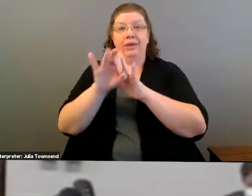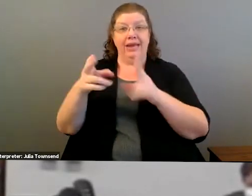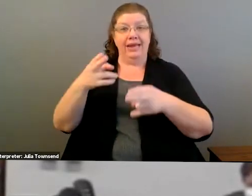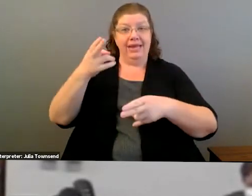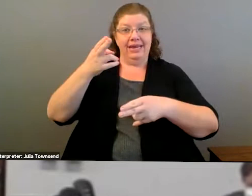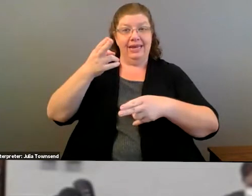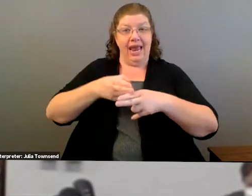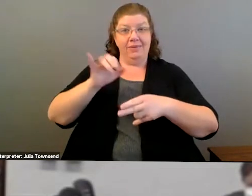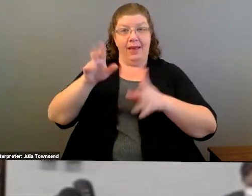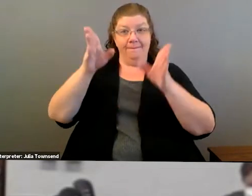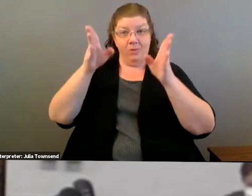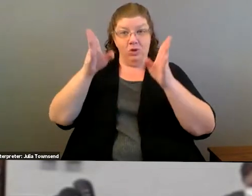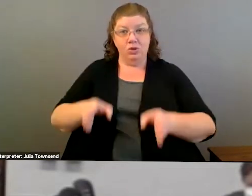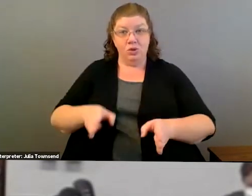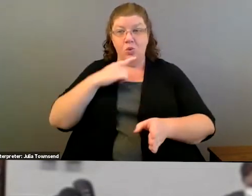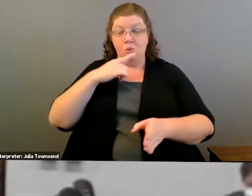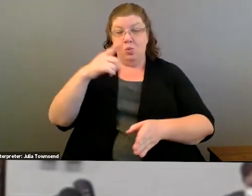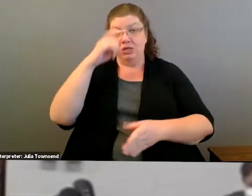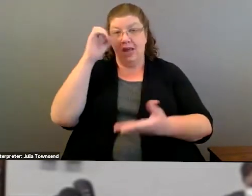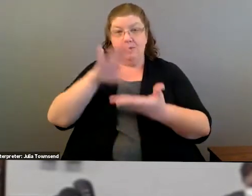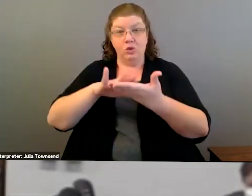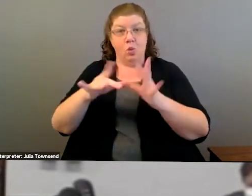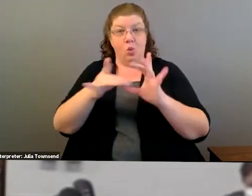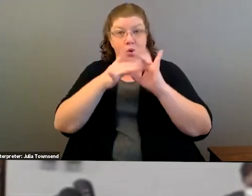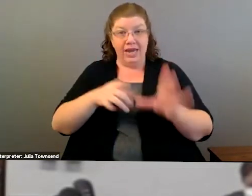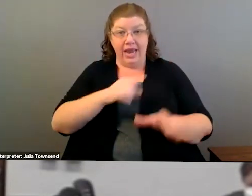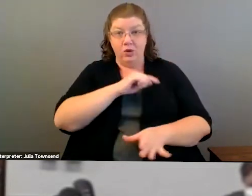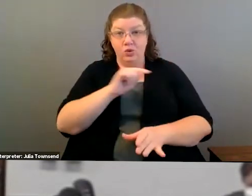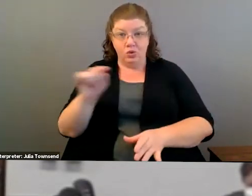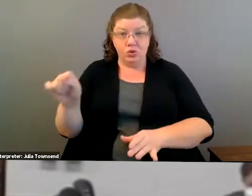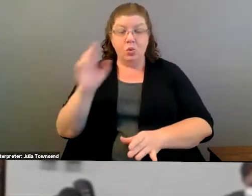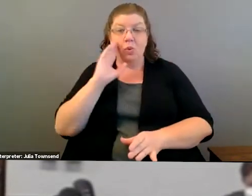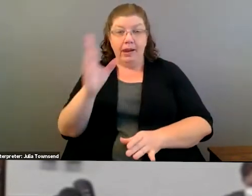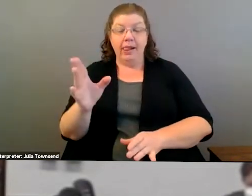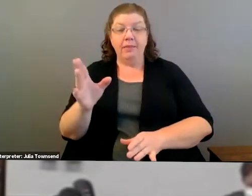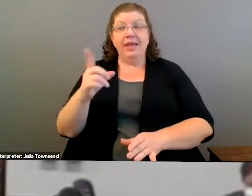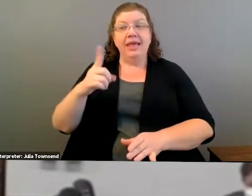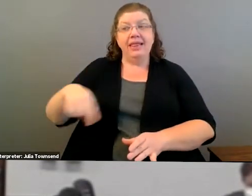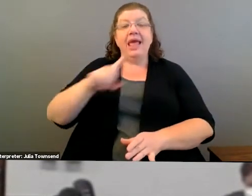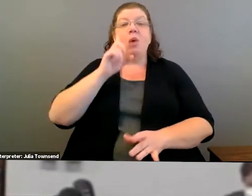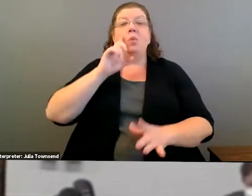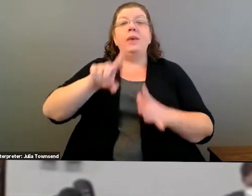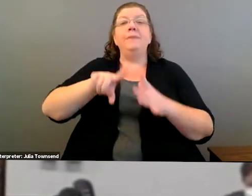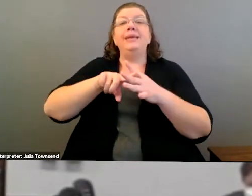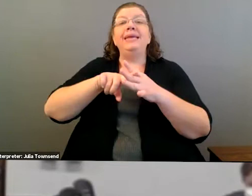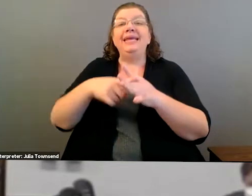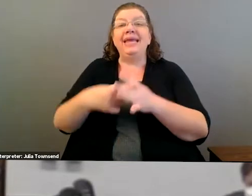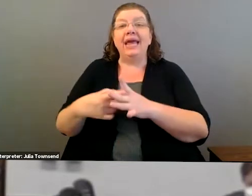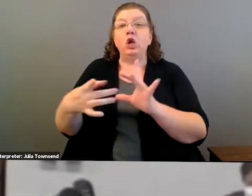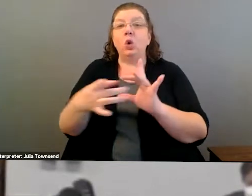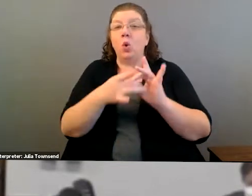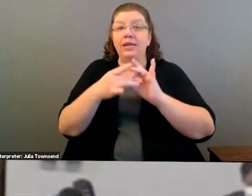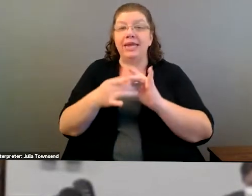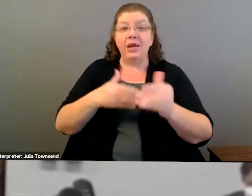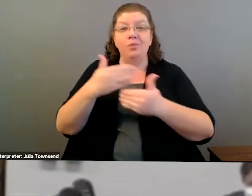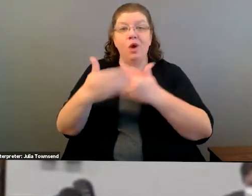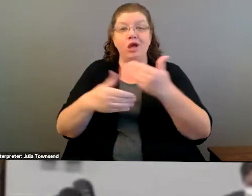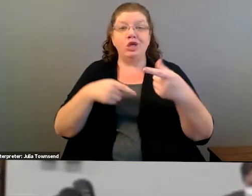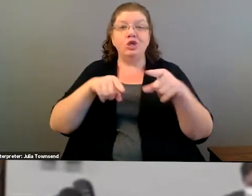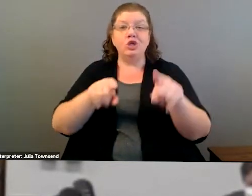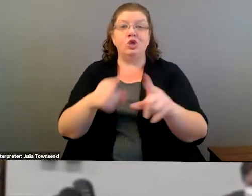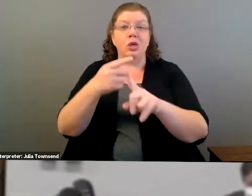once we select who the summer school coordinators are going to be, they actually will begin the coordinating process in